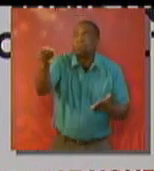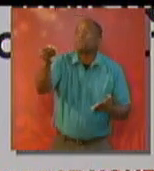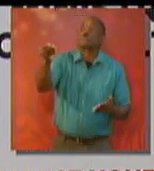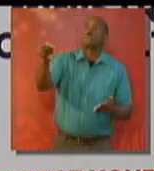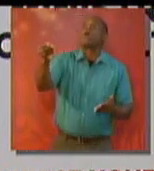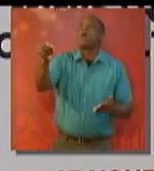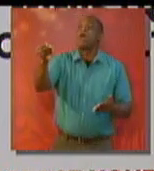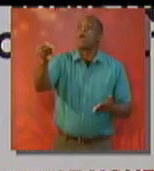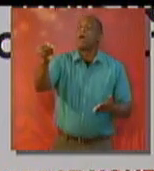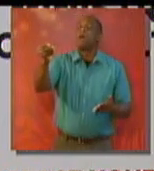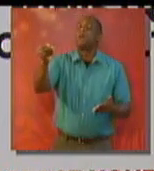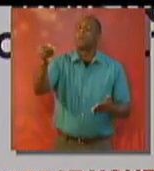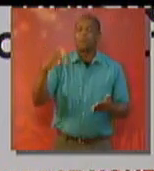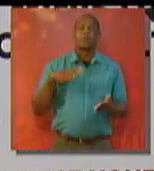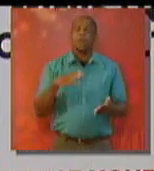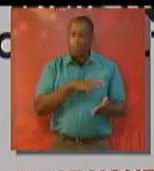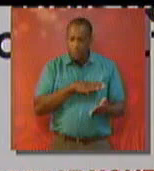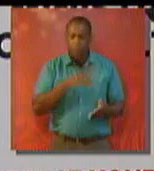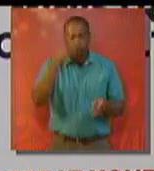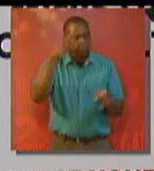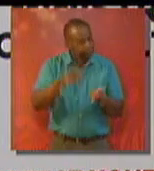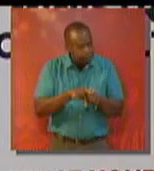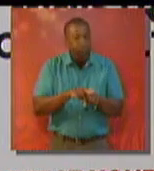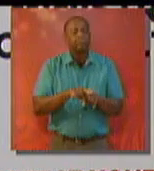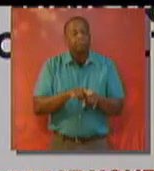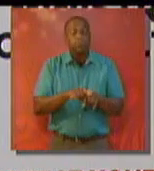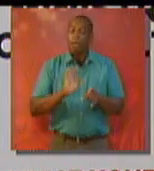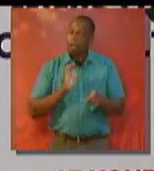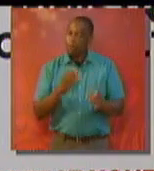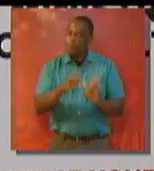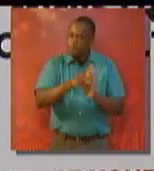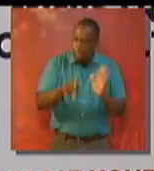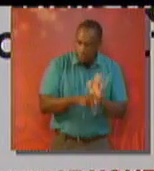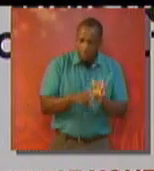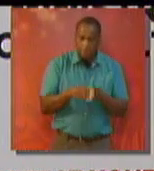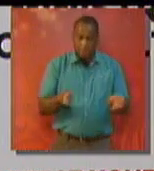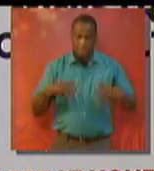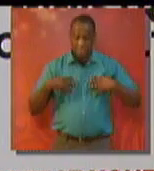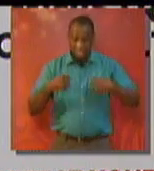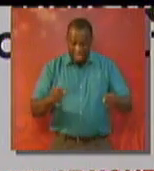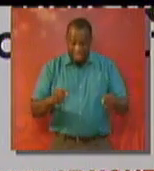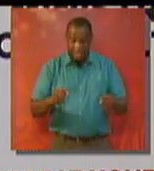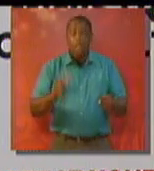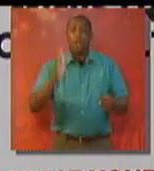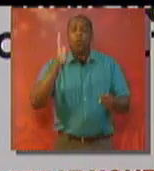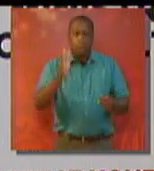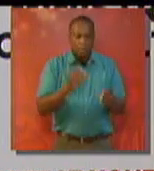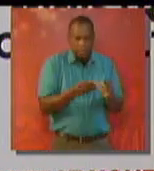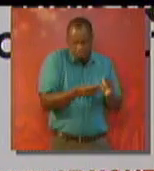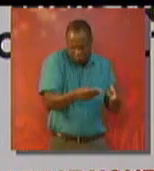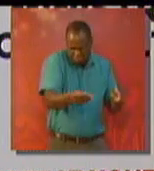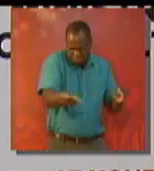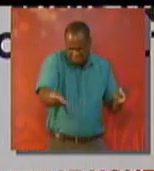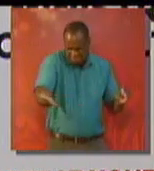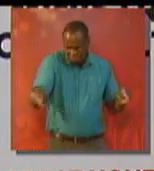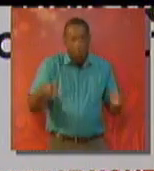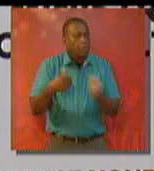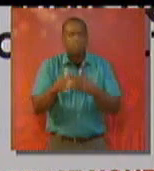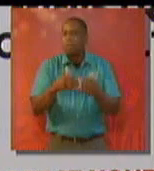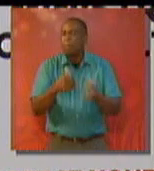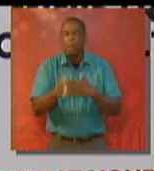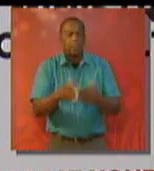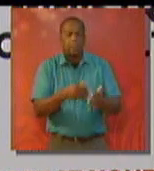2019, that our policy under public health policy is to offer public health